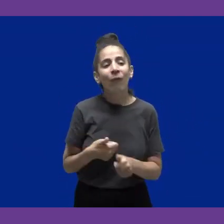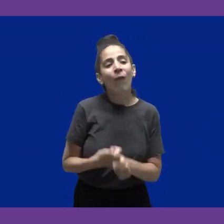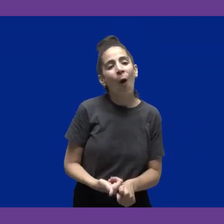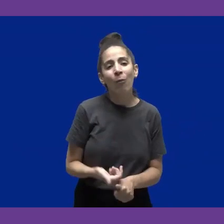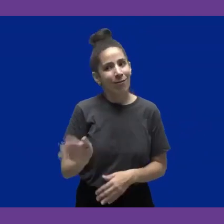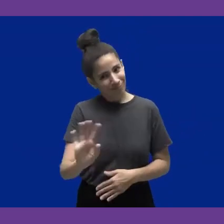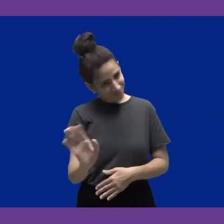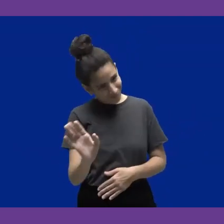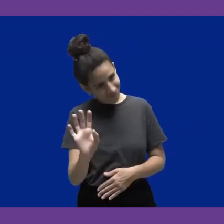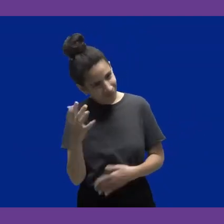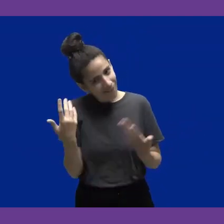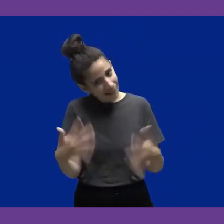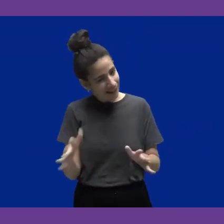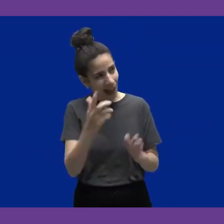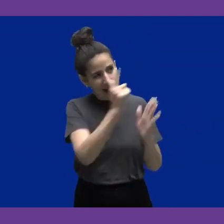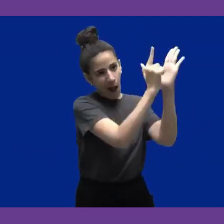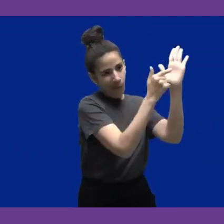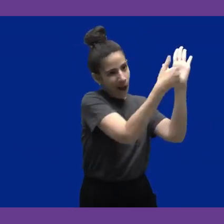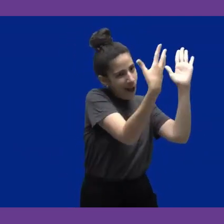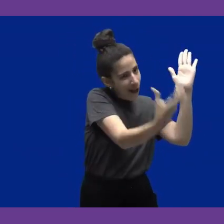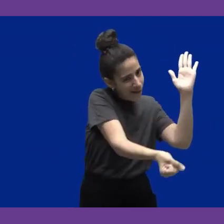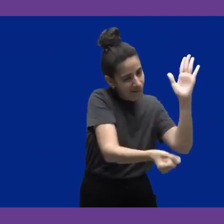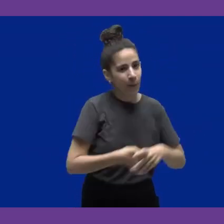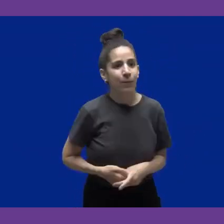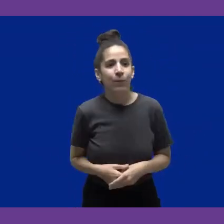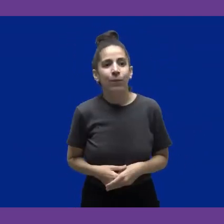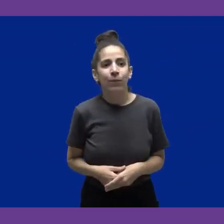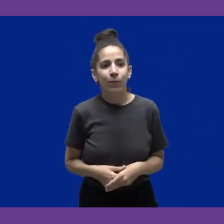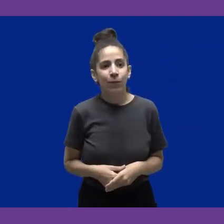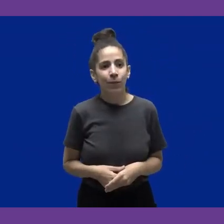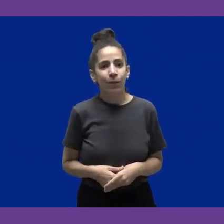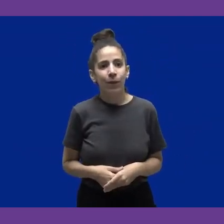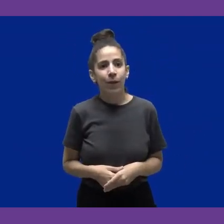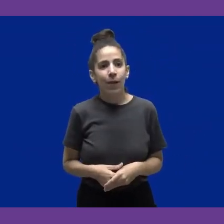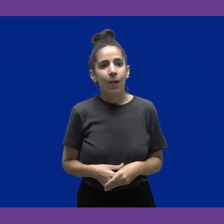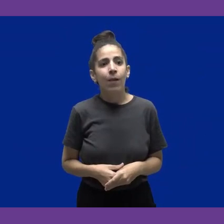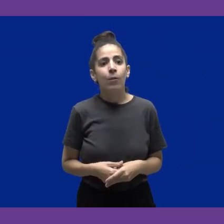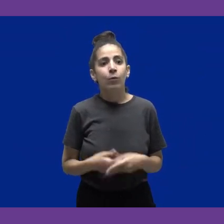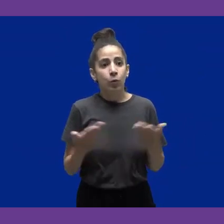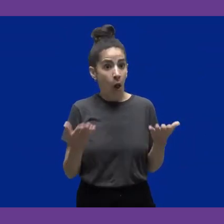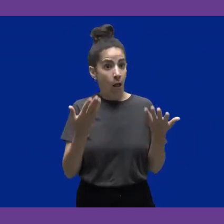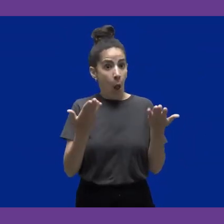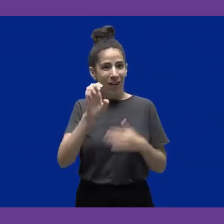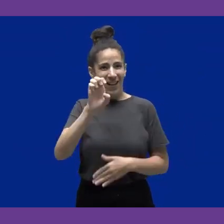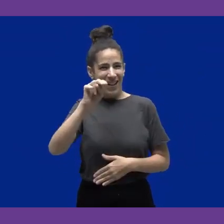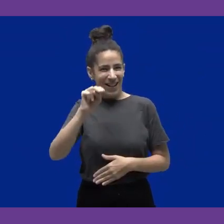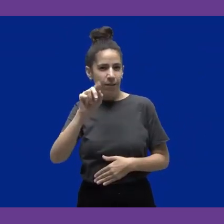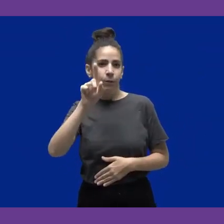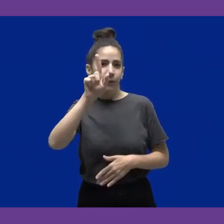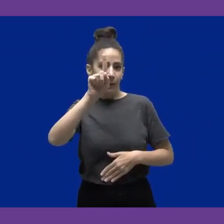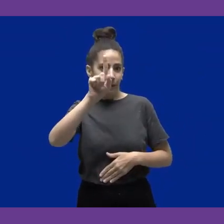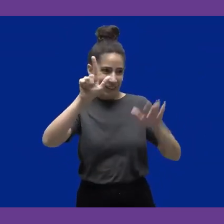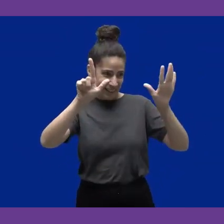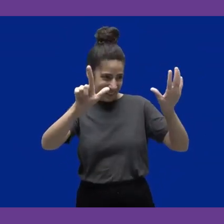have started certifying products, but the standard is not ready yet. Fernando? Yes, because right